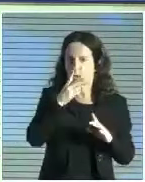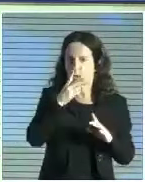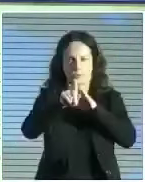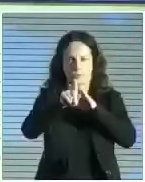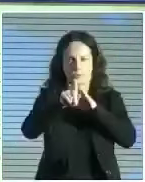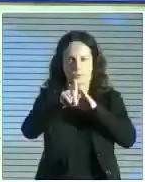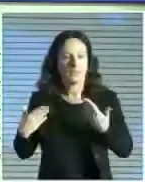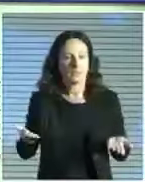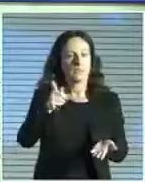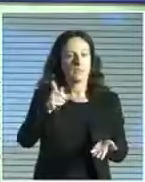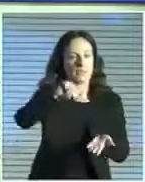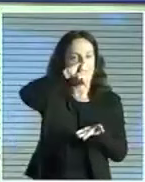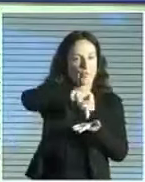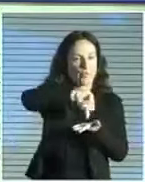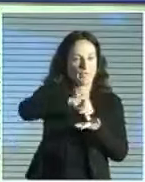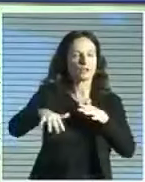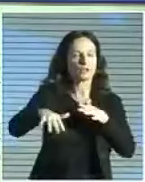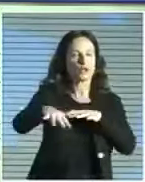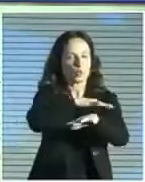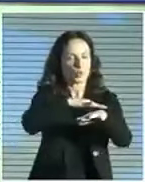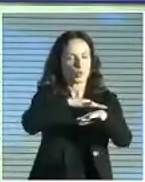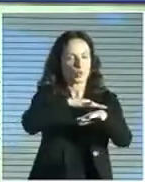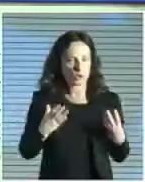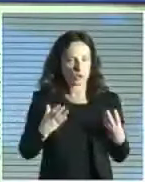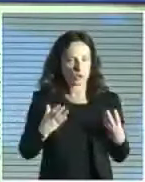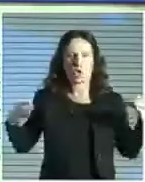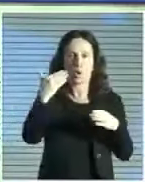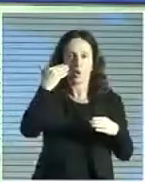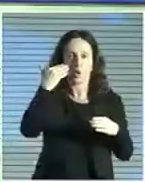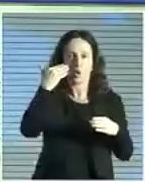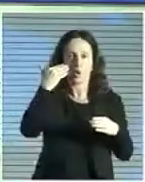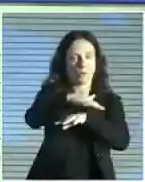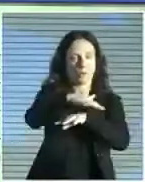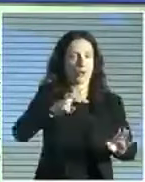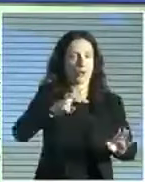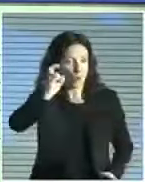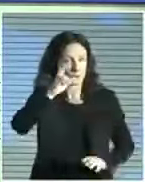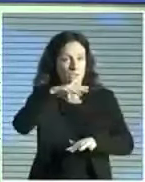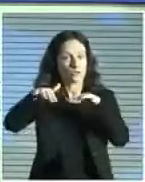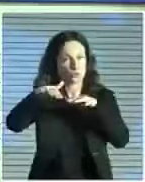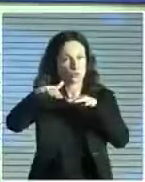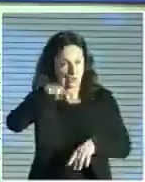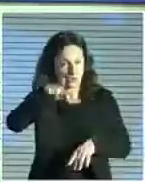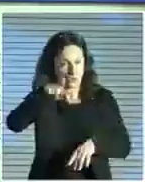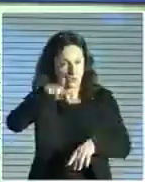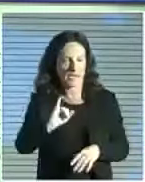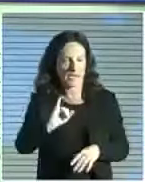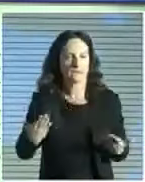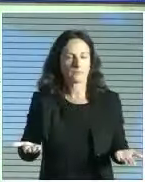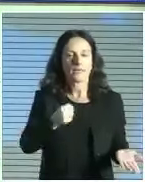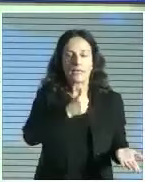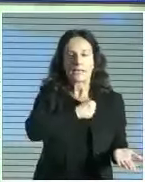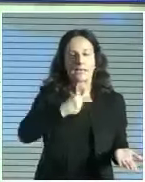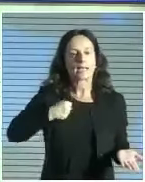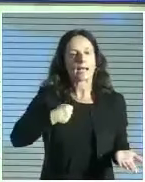certain rural communities, and Tota, for example, who have leapfrogged this thing way further ahead than we have ever